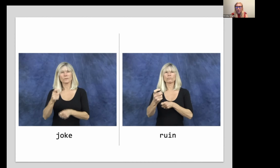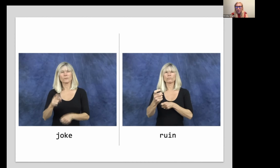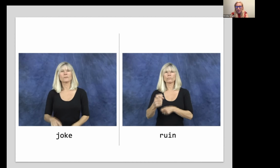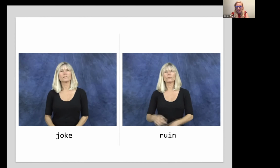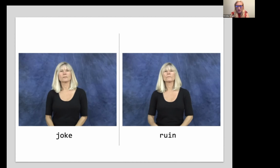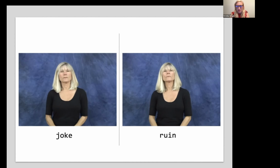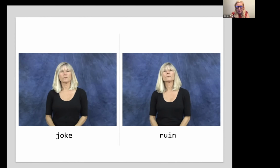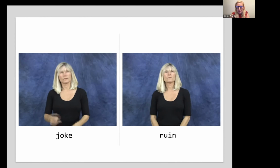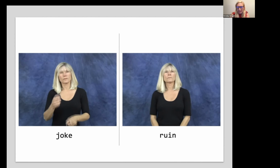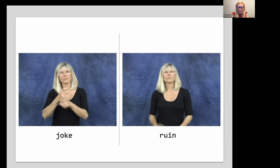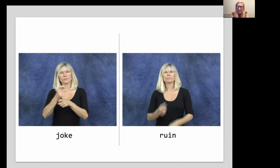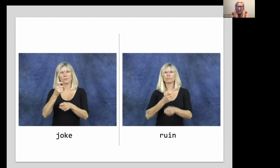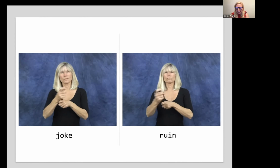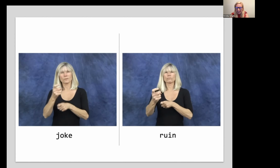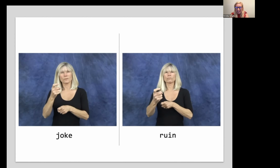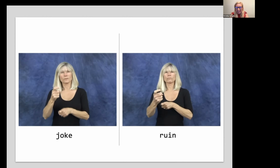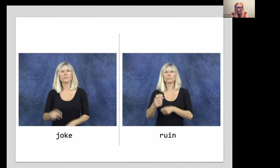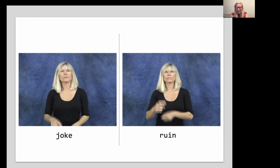join forces for a project.